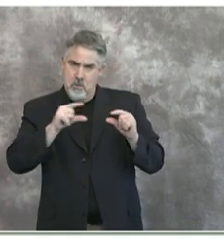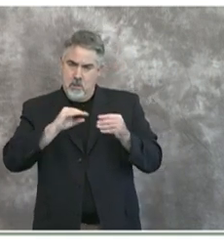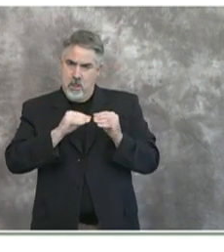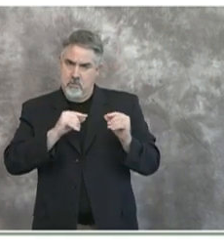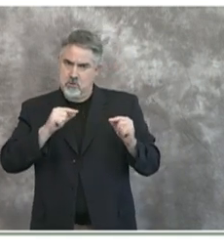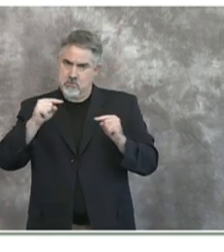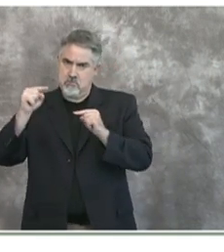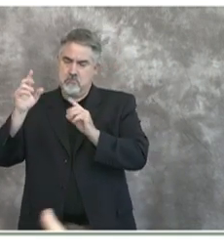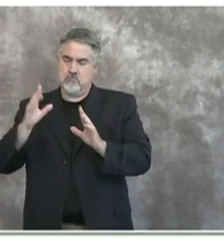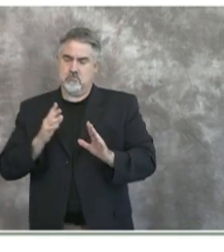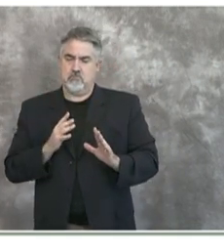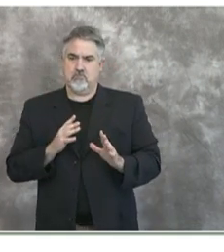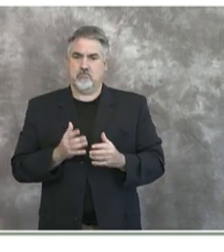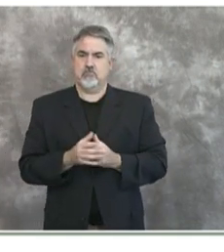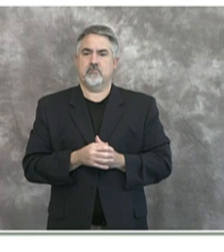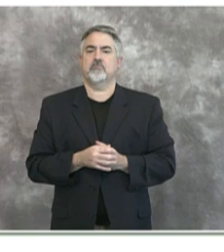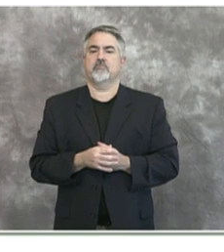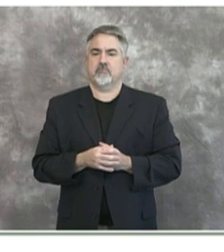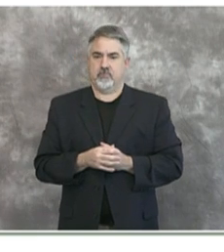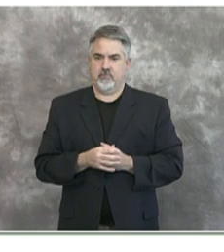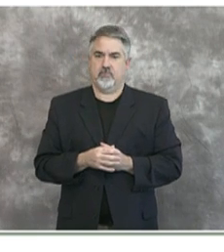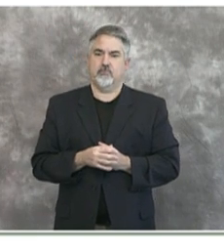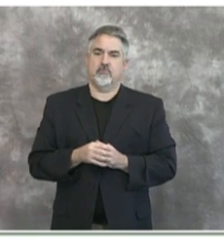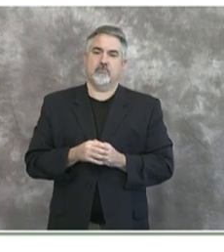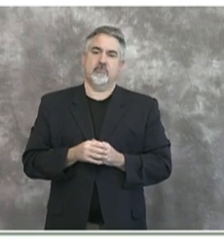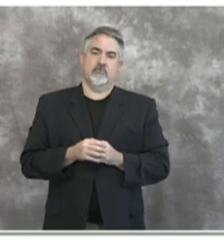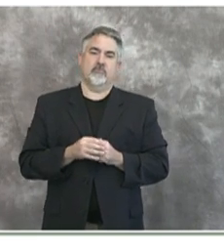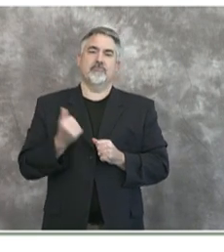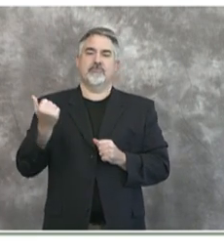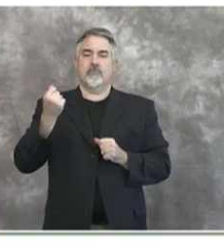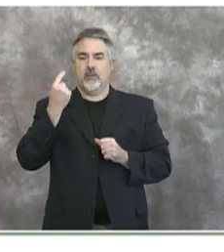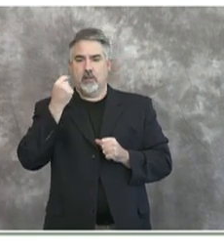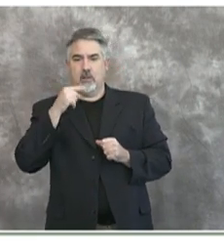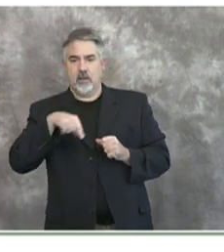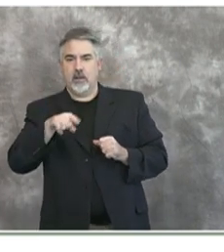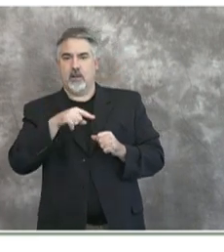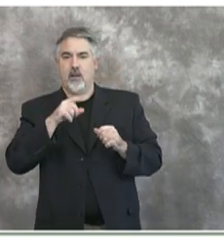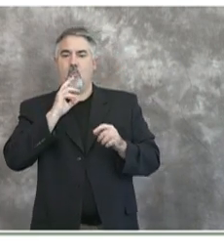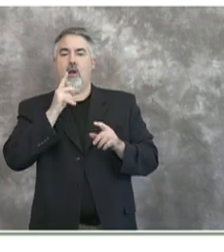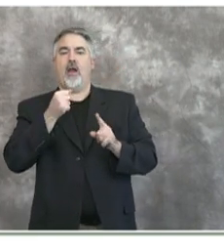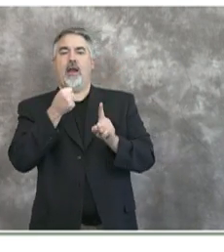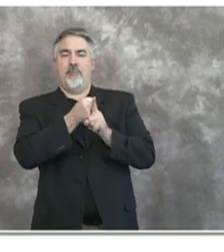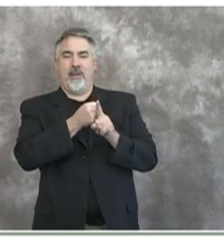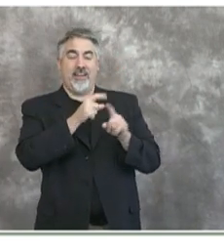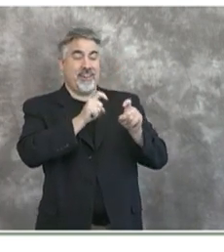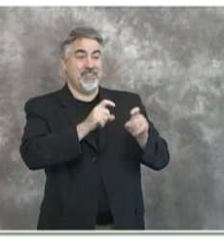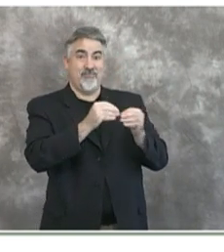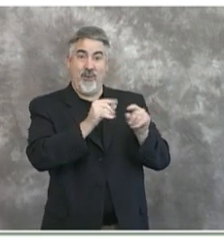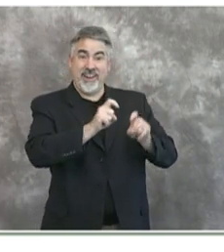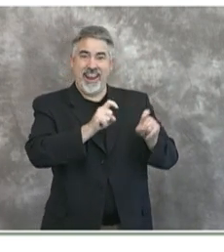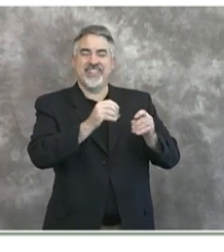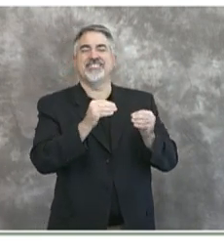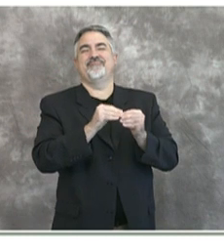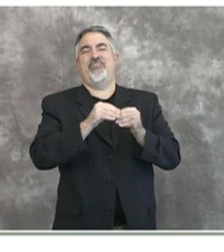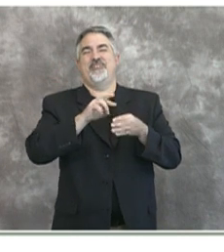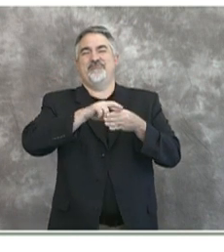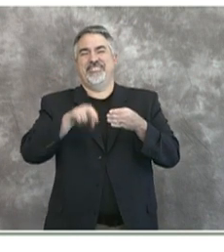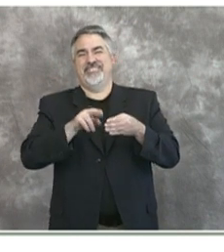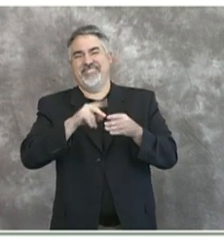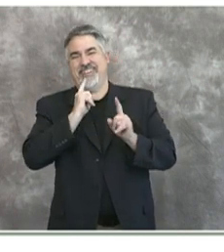here, which could partially account for the higher numbers. On our daily charts there, you'll see the positives, which you will see